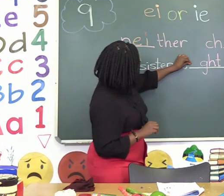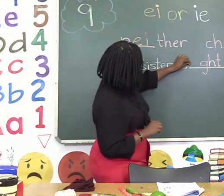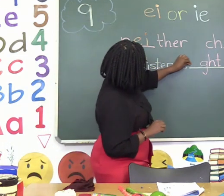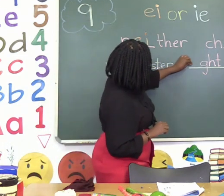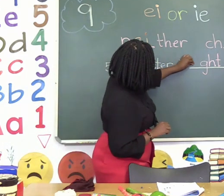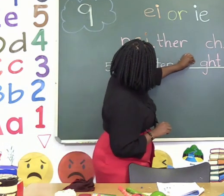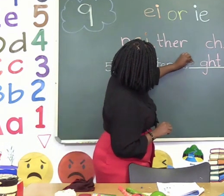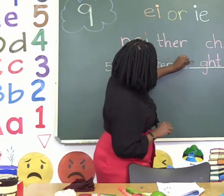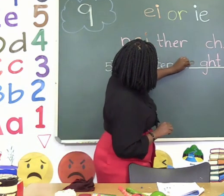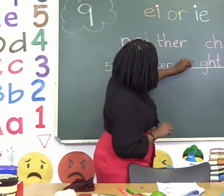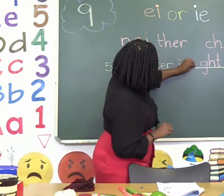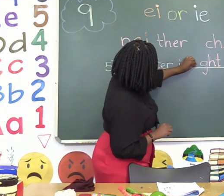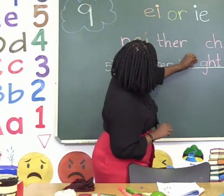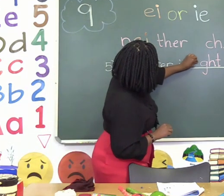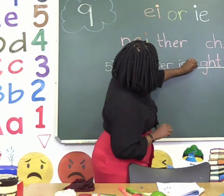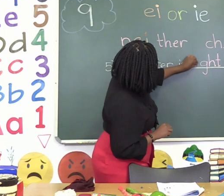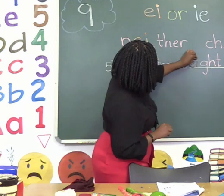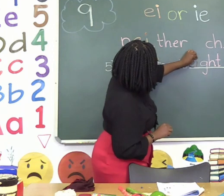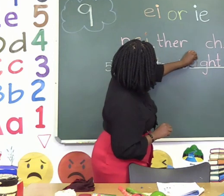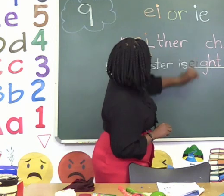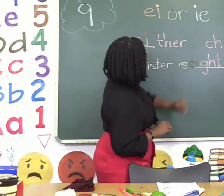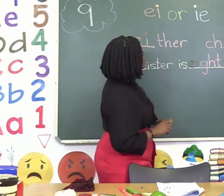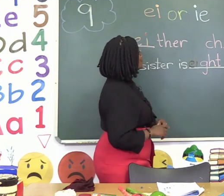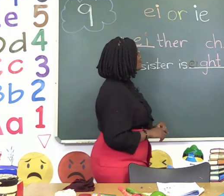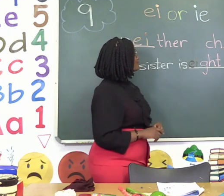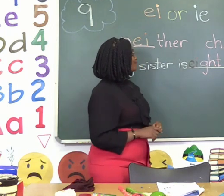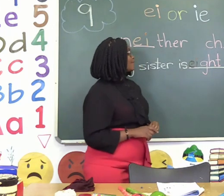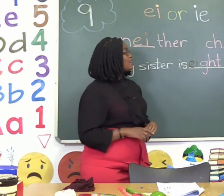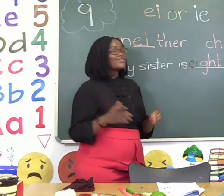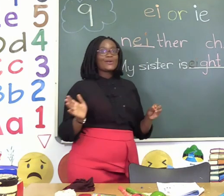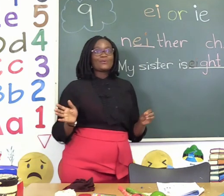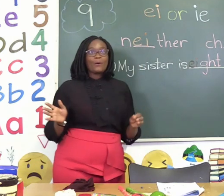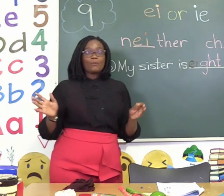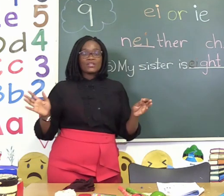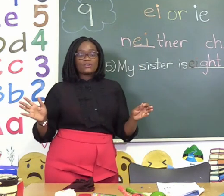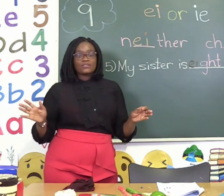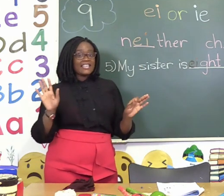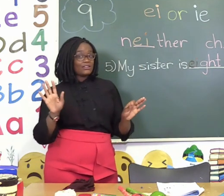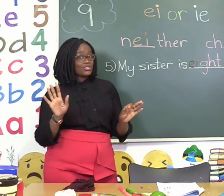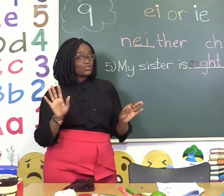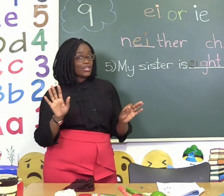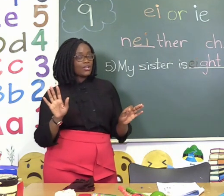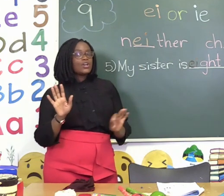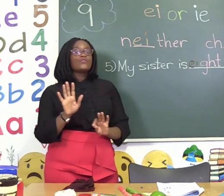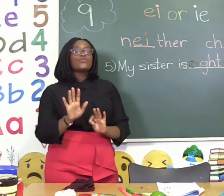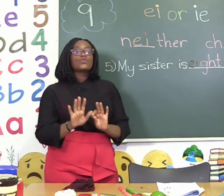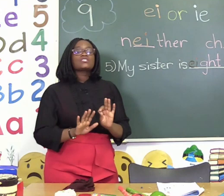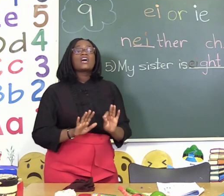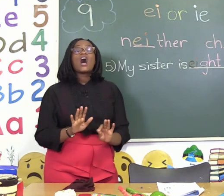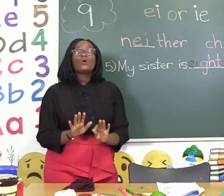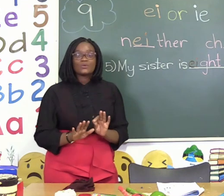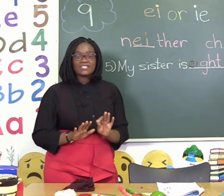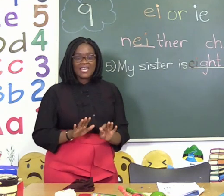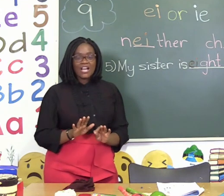we put our E first, then our I. So, boys and girls, here is the trick. focus